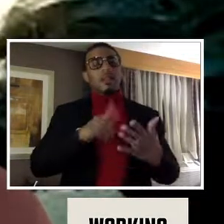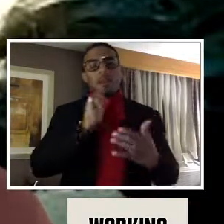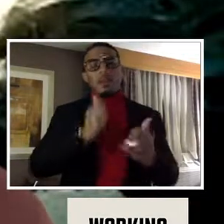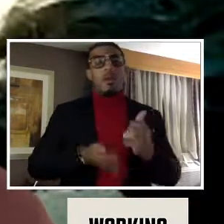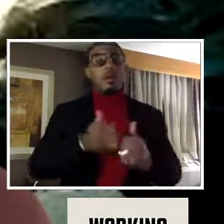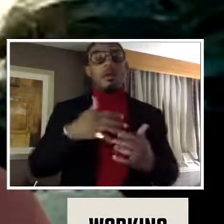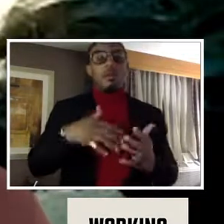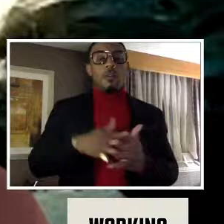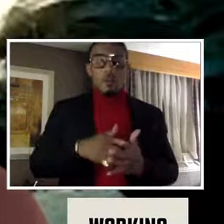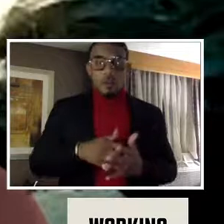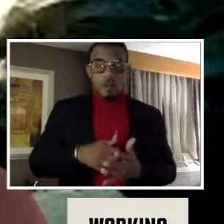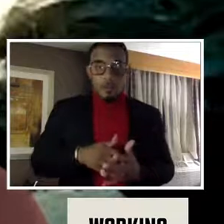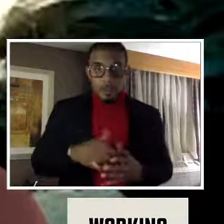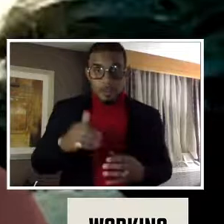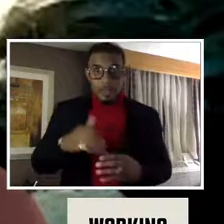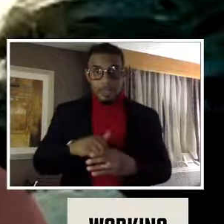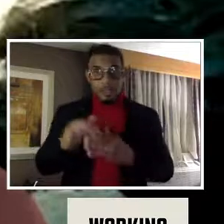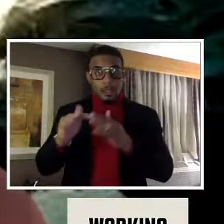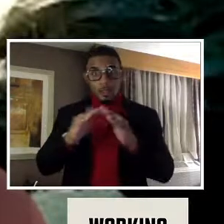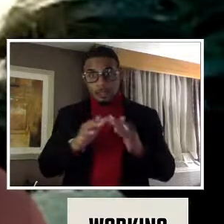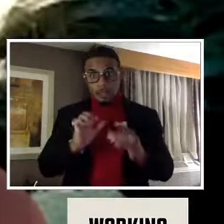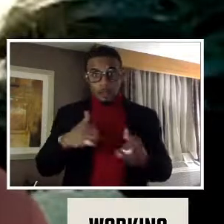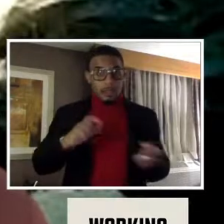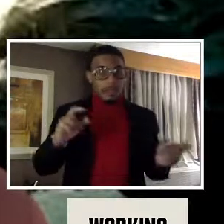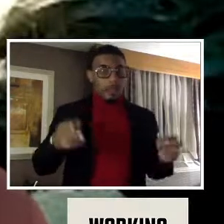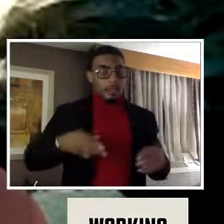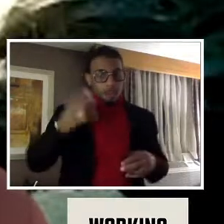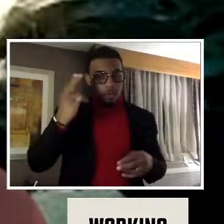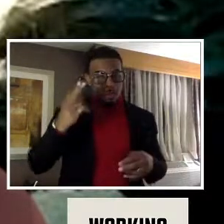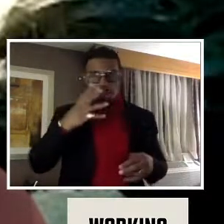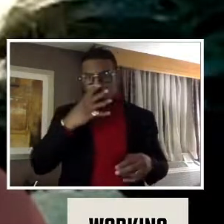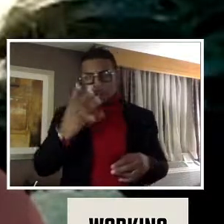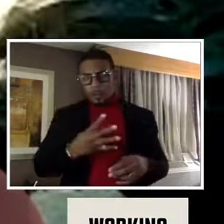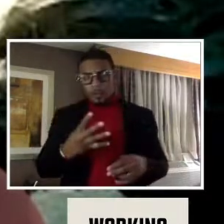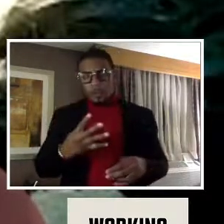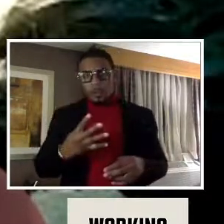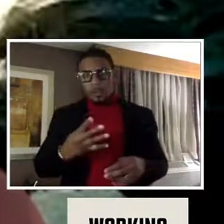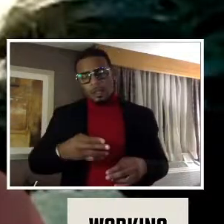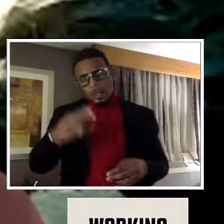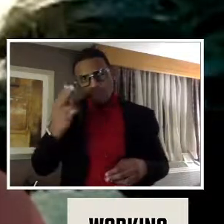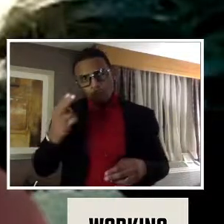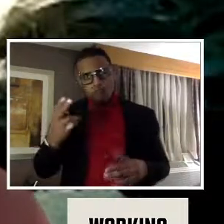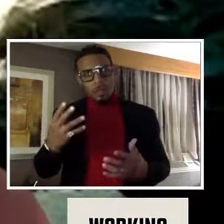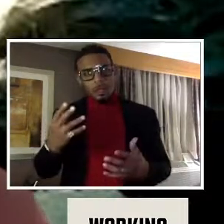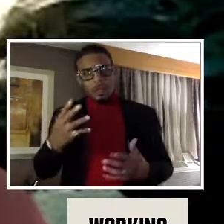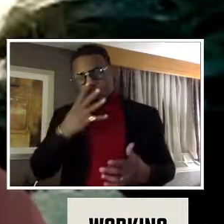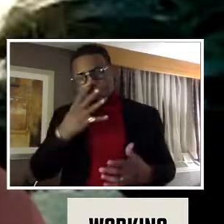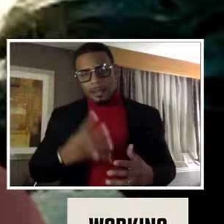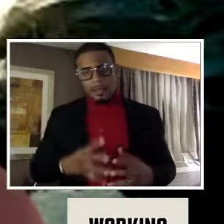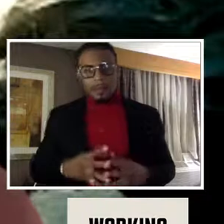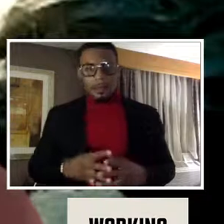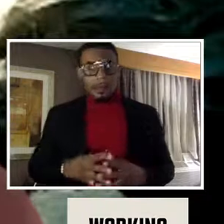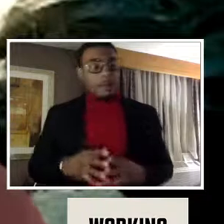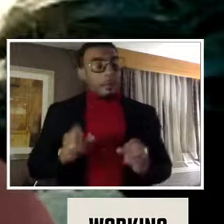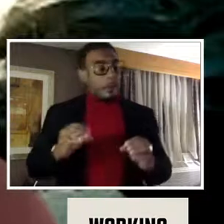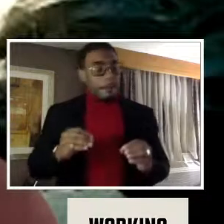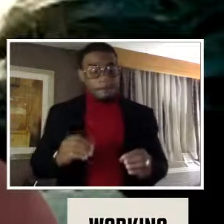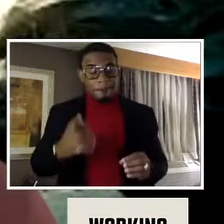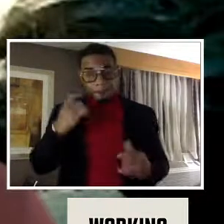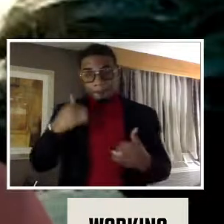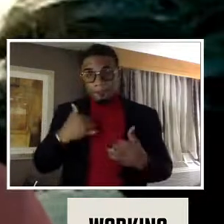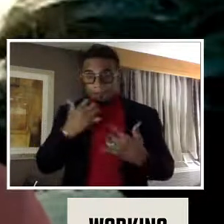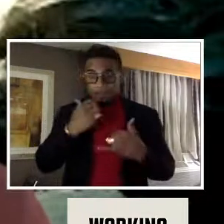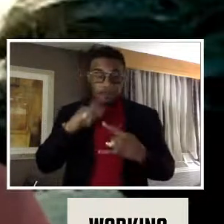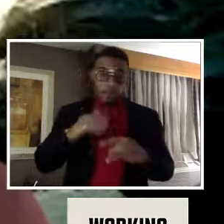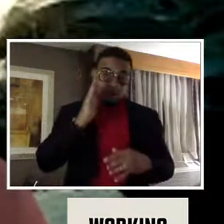most vulnerable in communities that have been historically ignored and historically neglected. So for me, caring